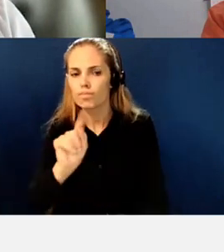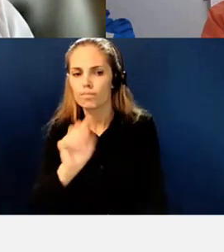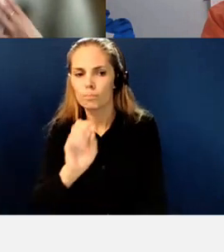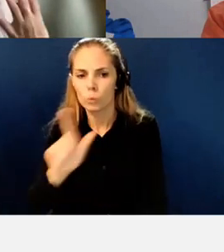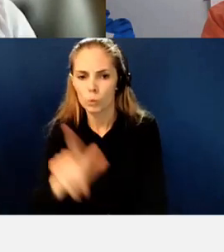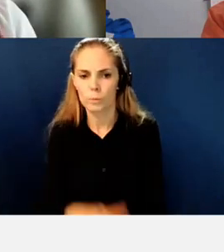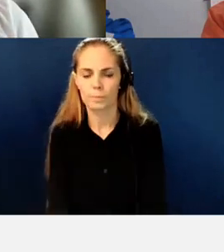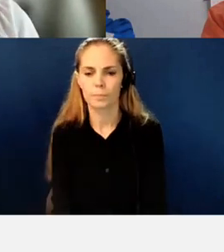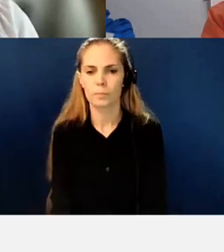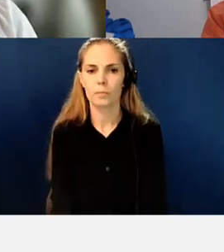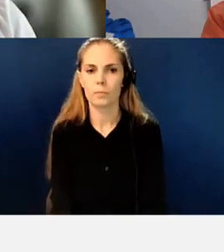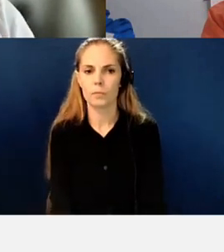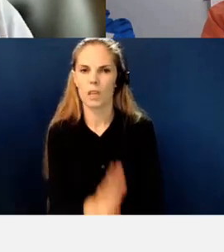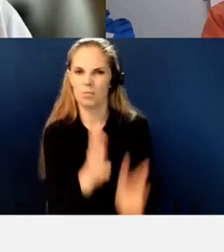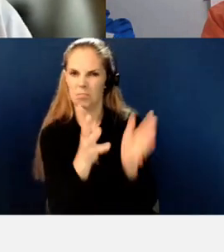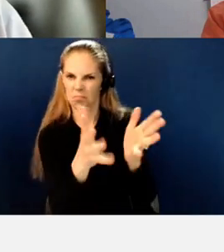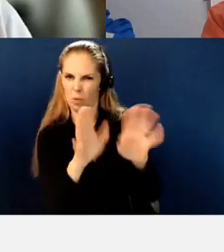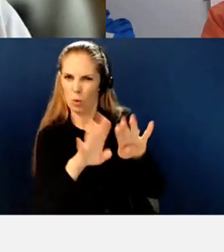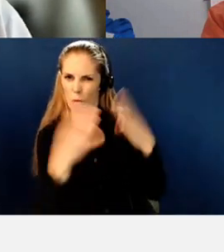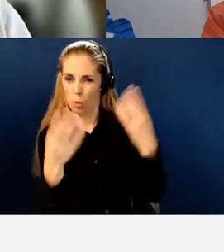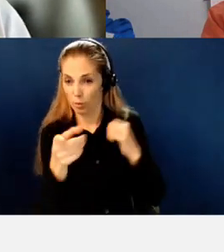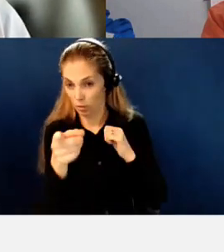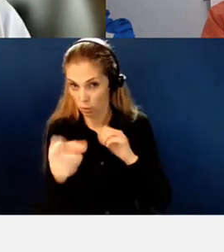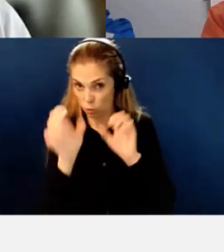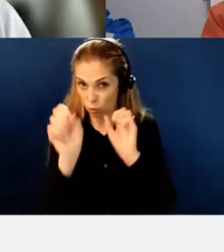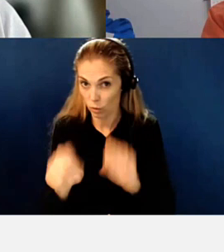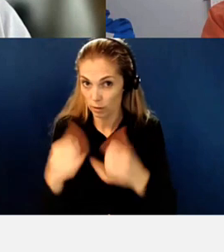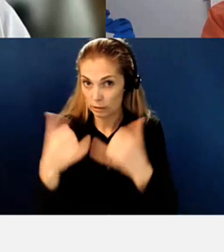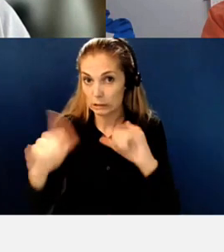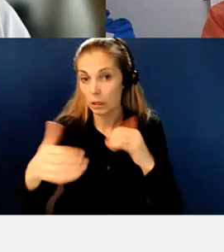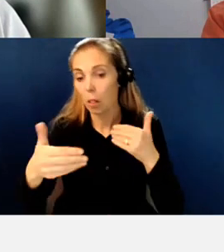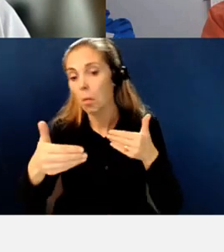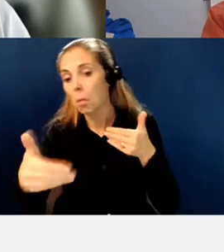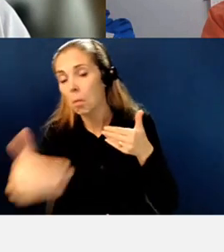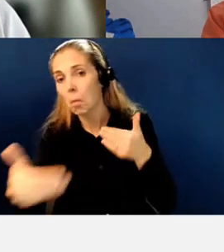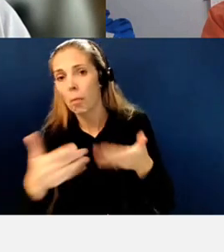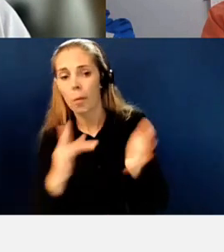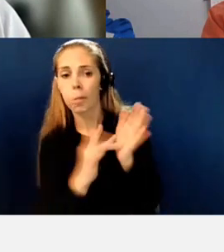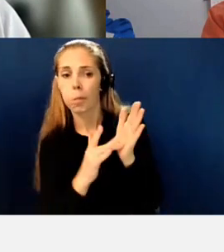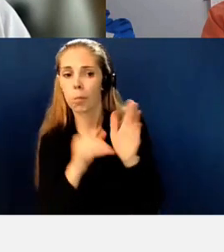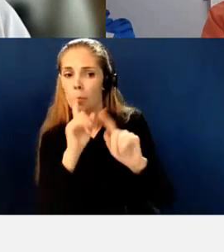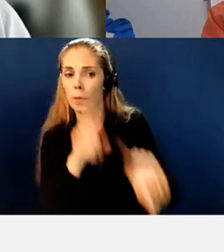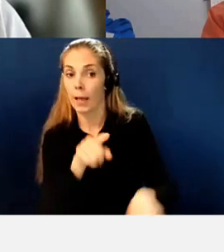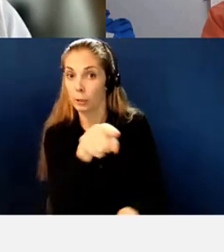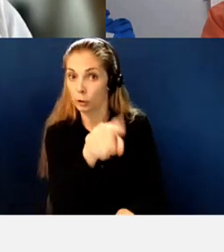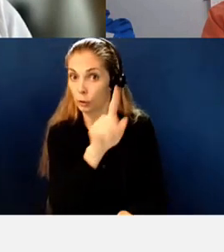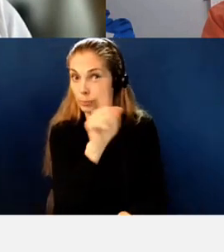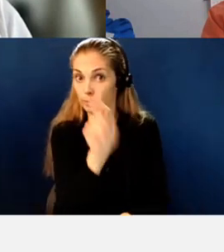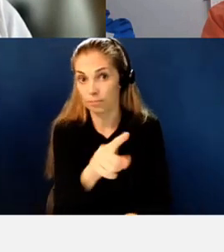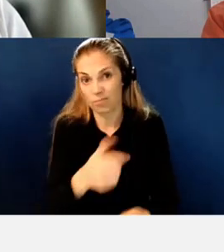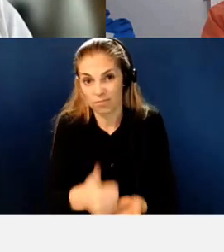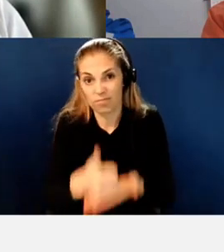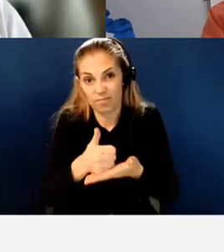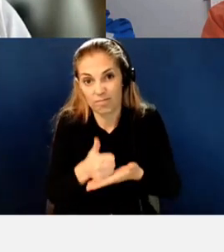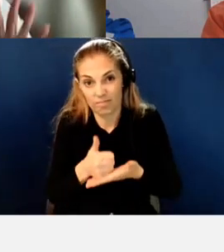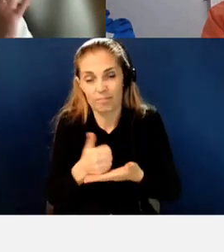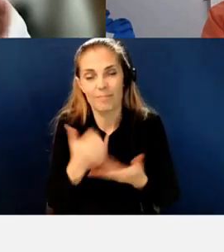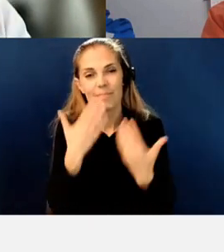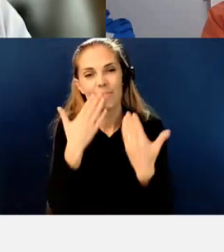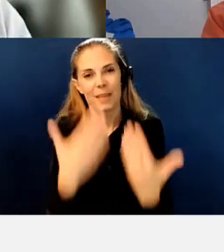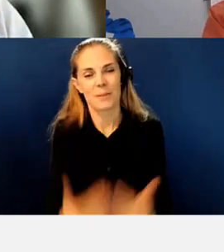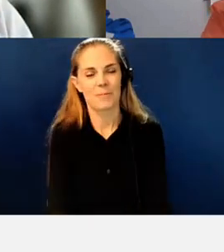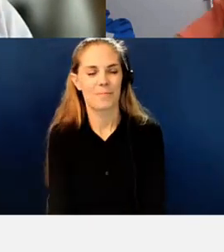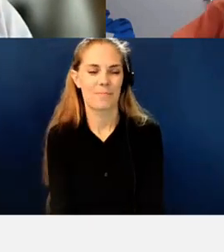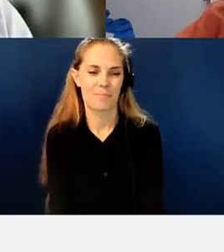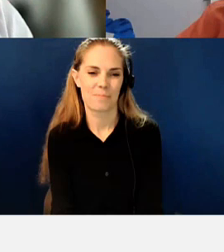those questions. It's helping us to understand where you are as we are doing the session today. Okay, so I'll just